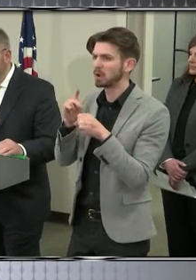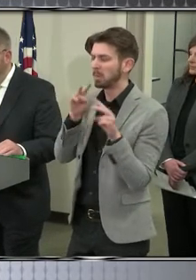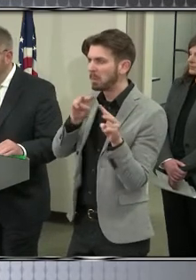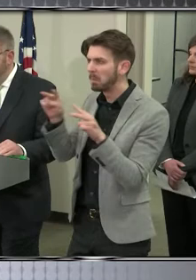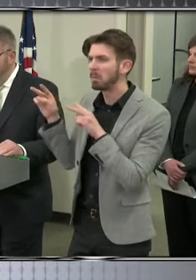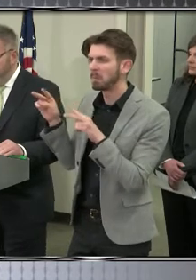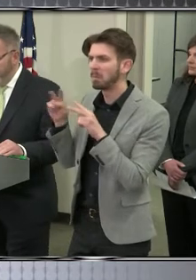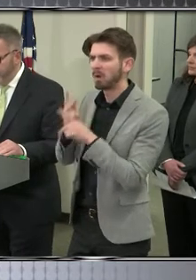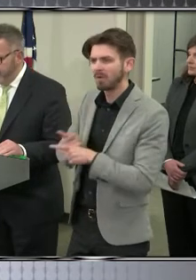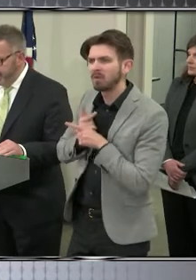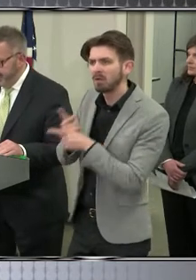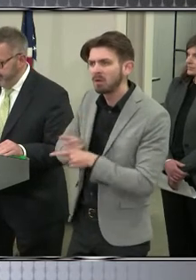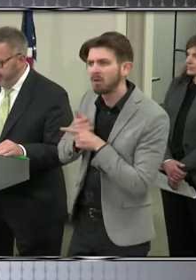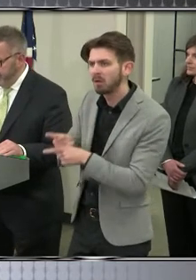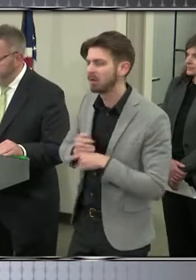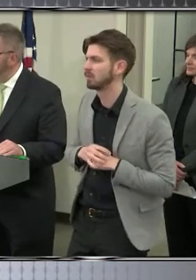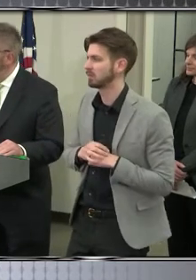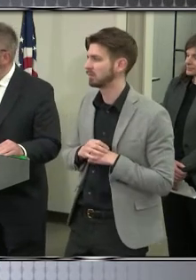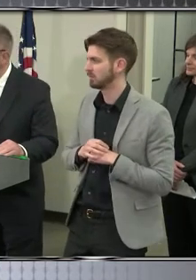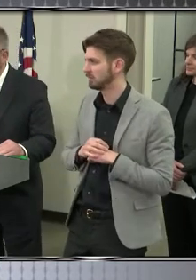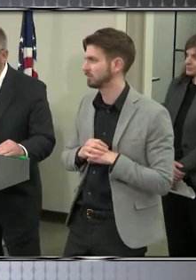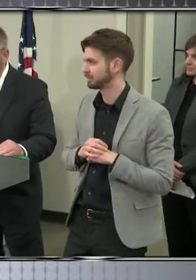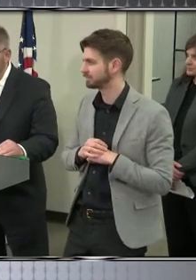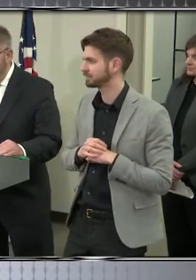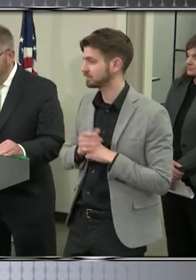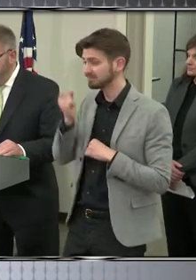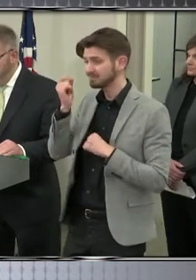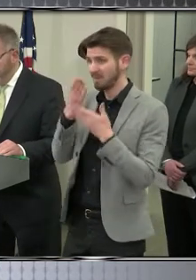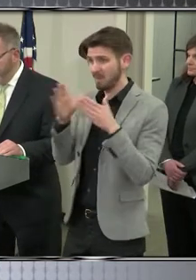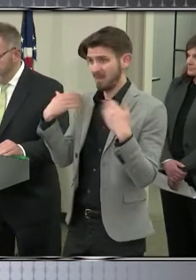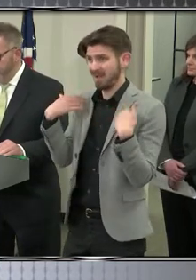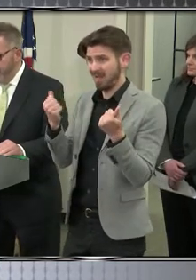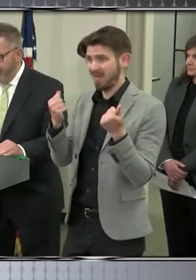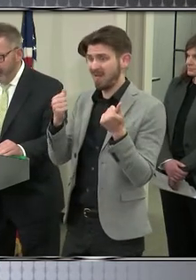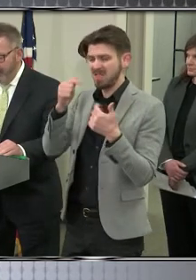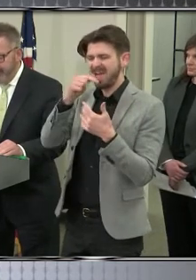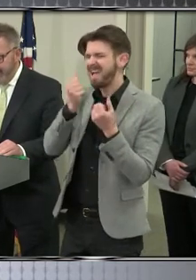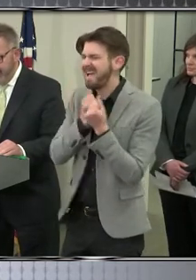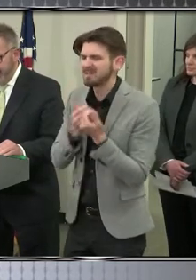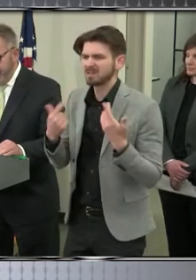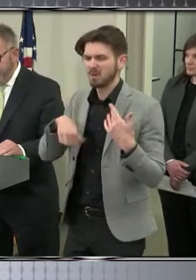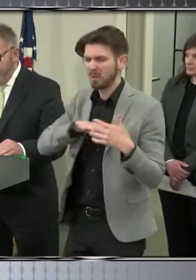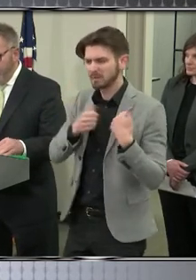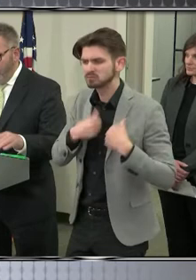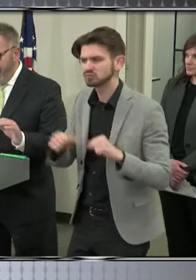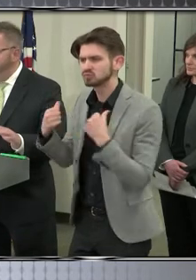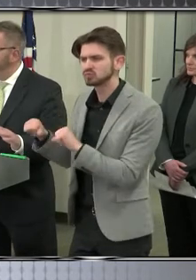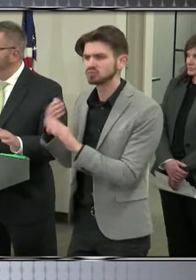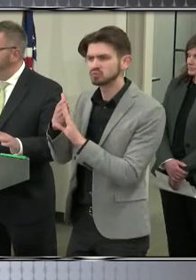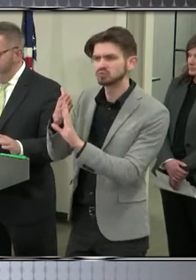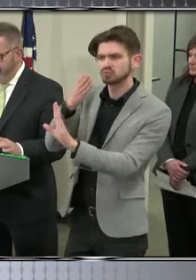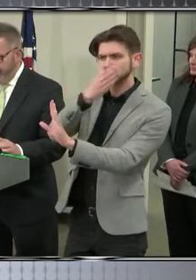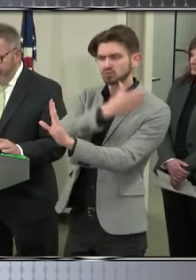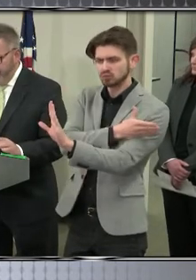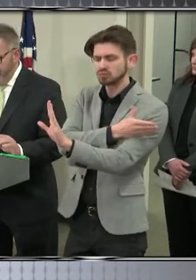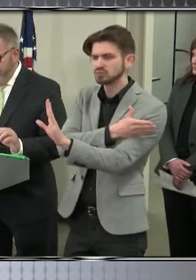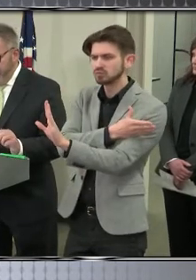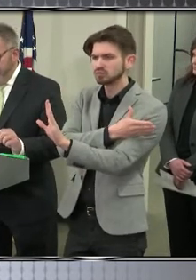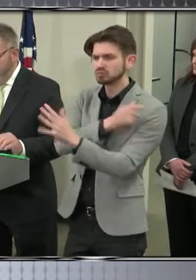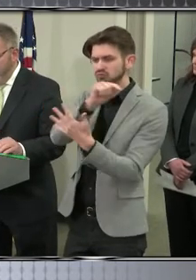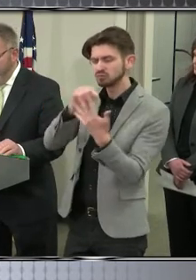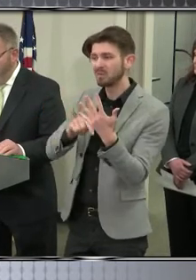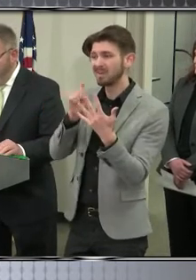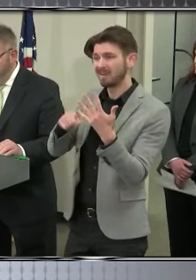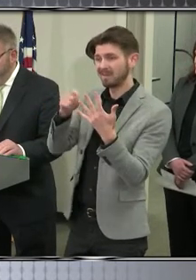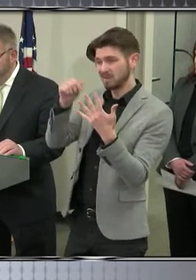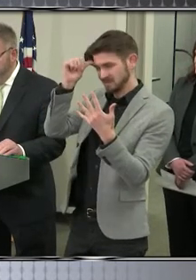Even with all that public health has done and continues to do to limit the spread of COVID-19, we have to remember that